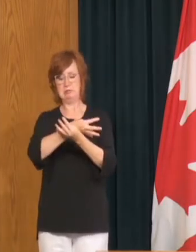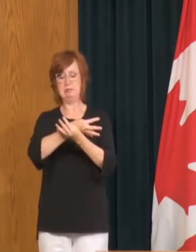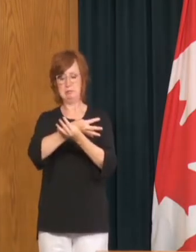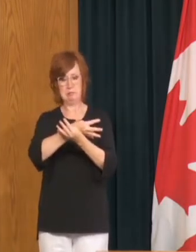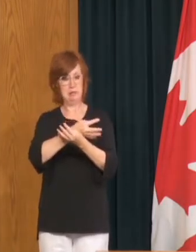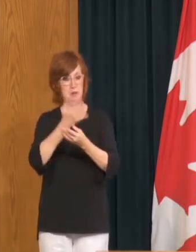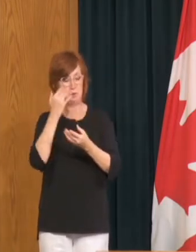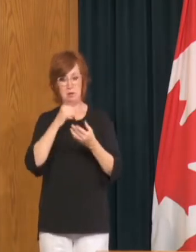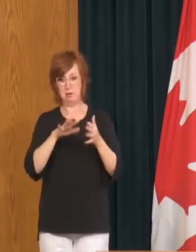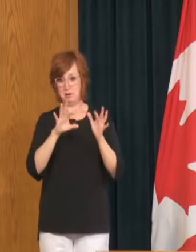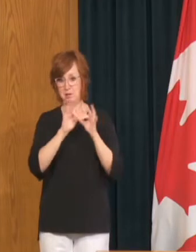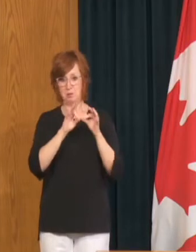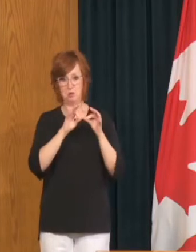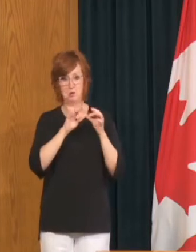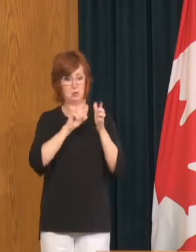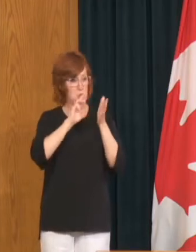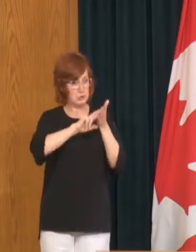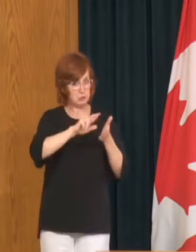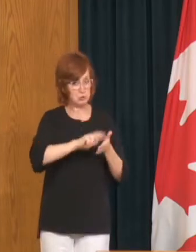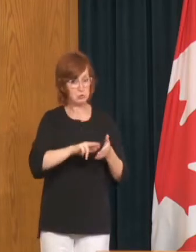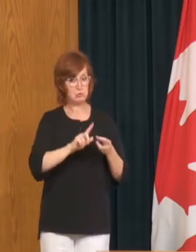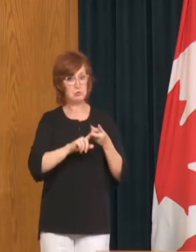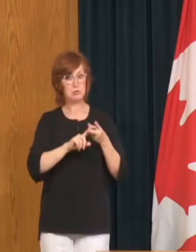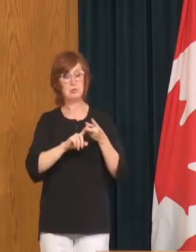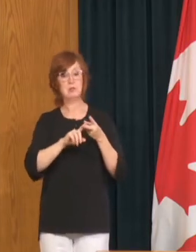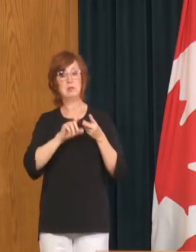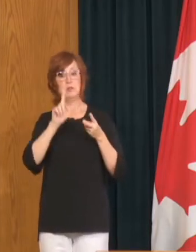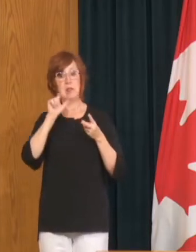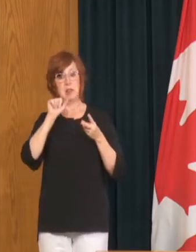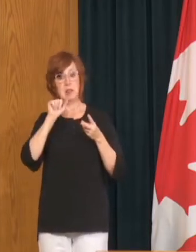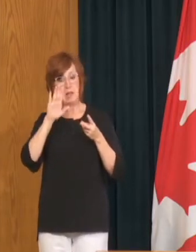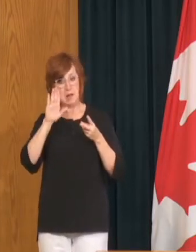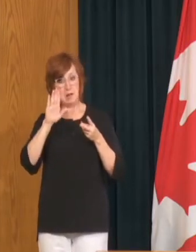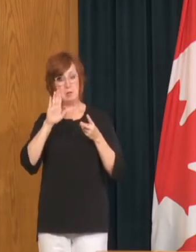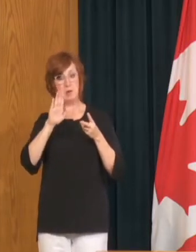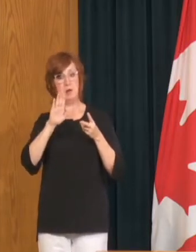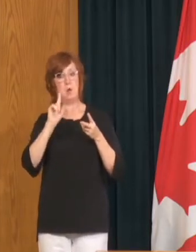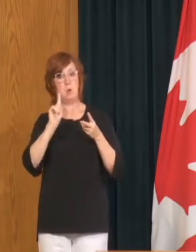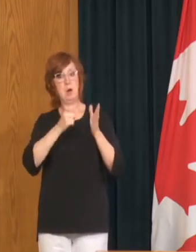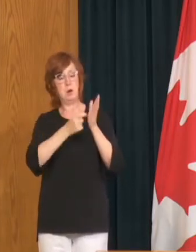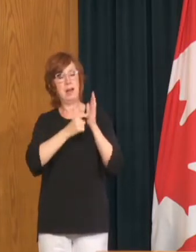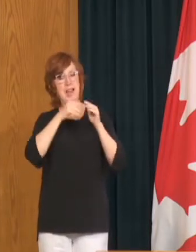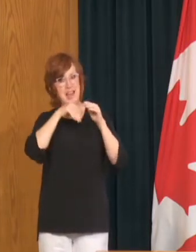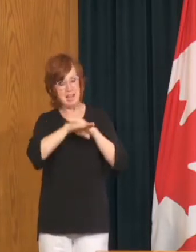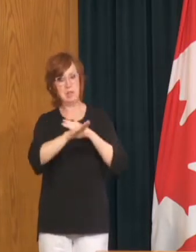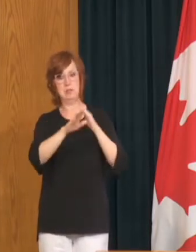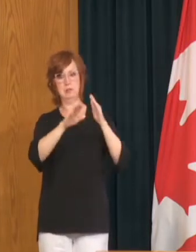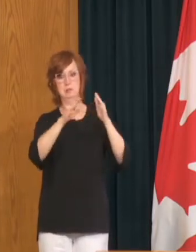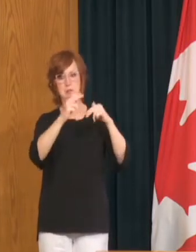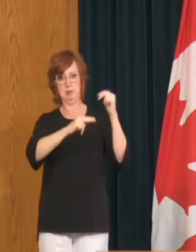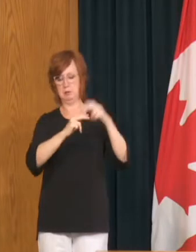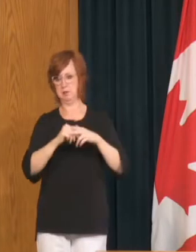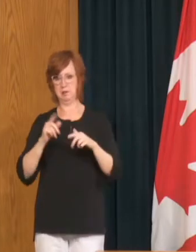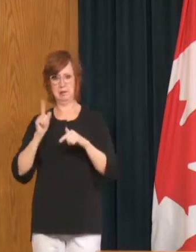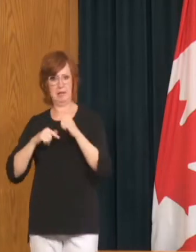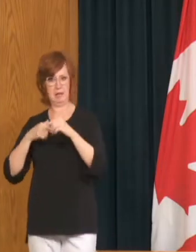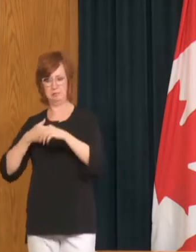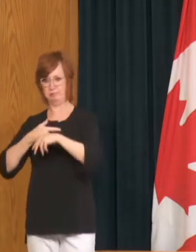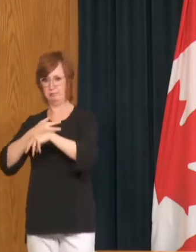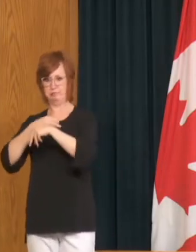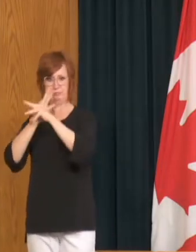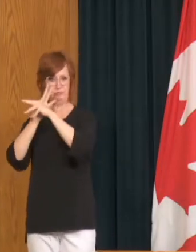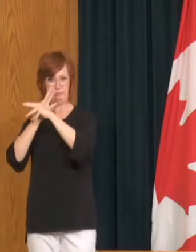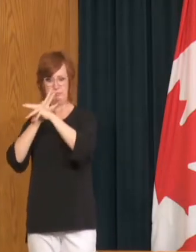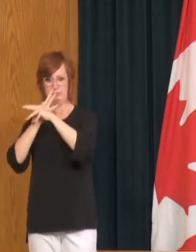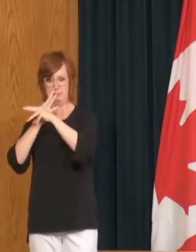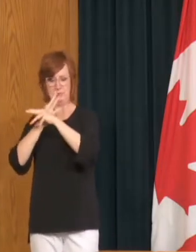to continue in a safe level. But in the fall, my understanding is there'll be a hybrid of online and